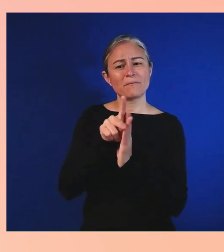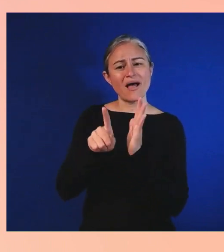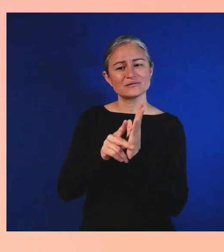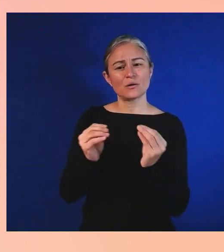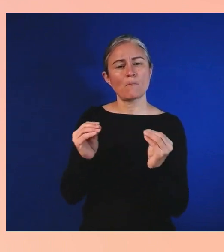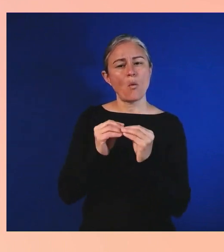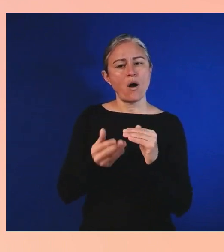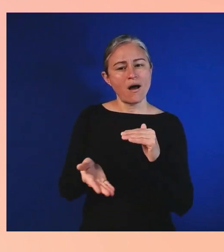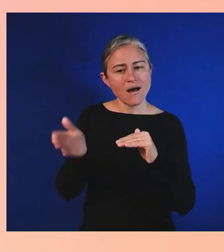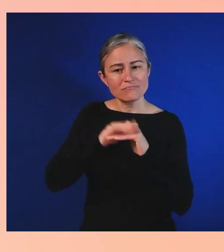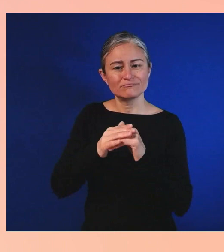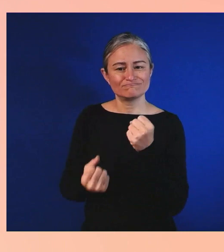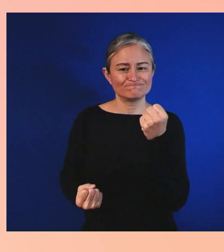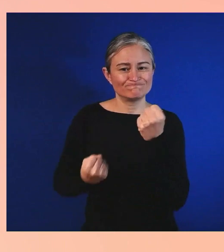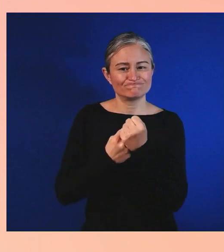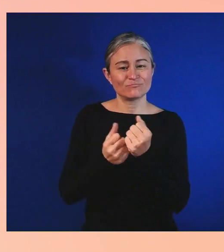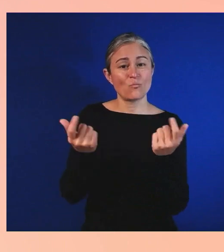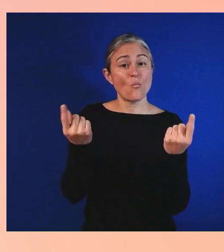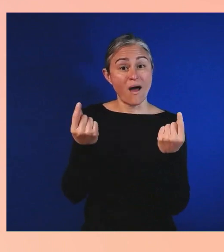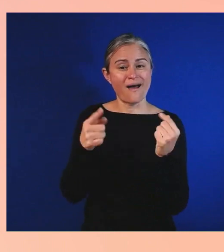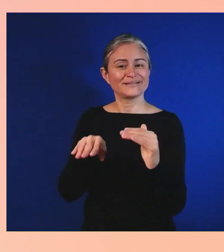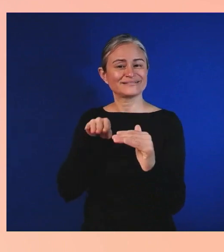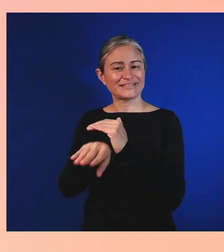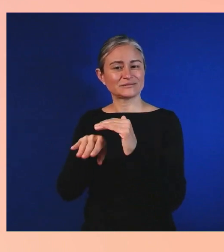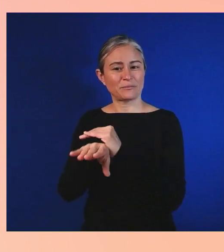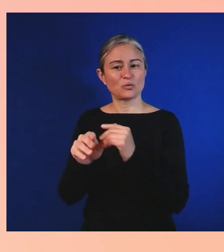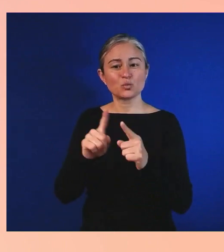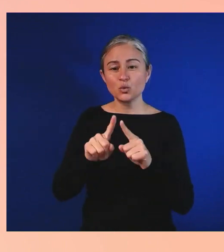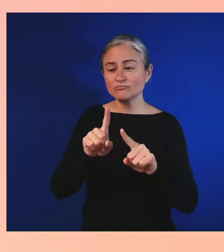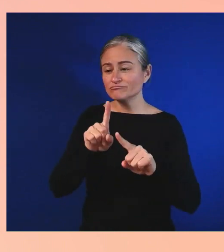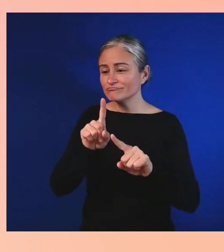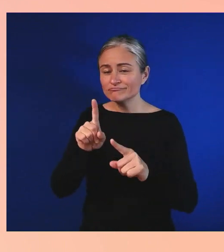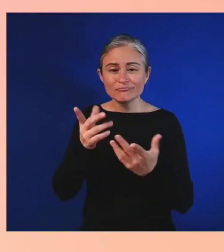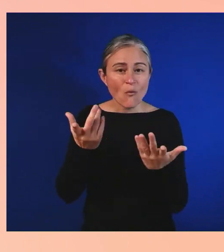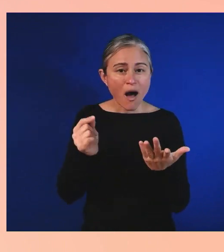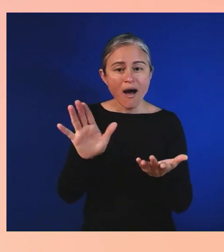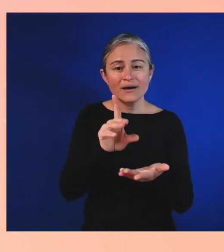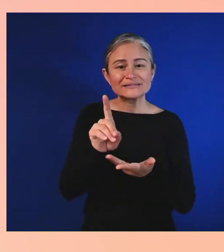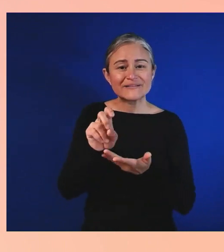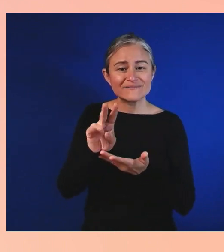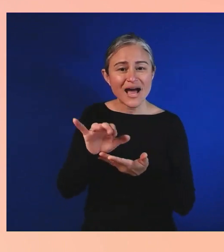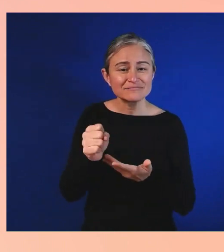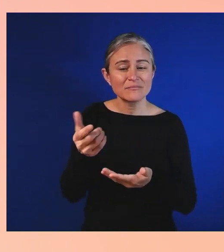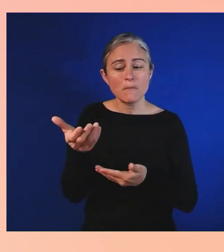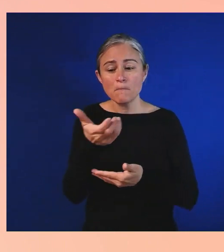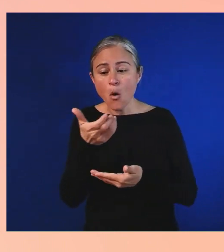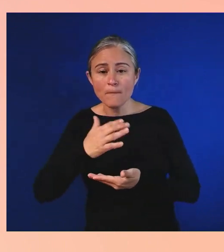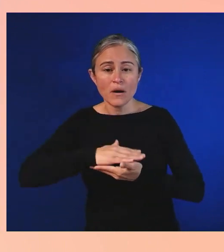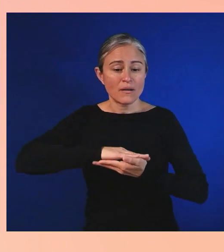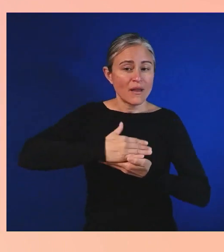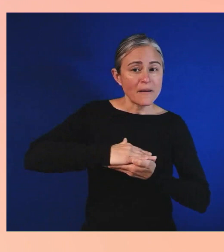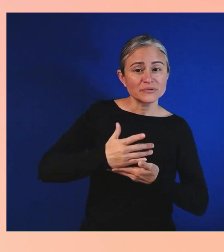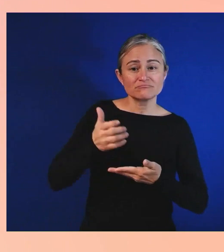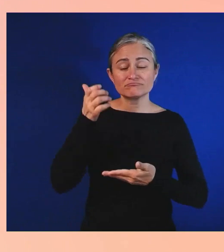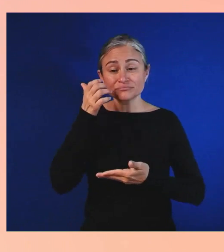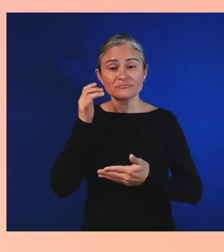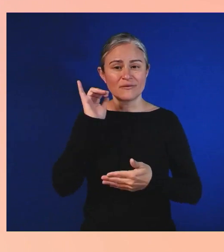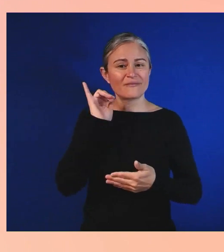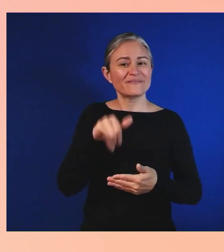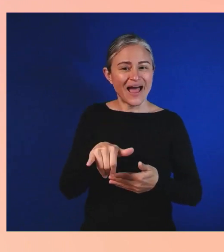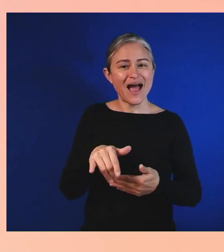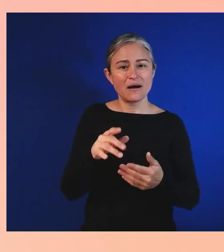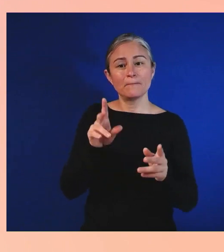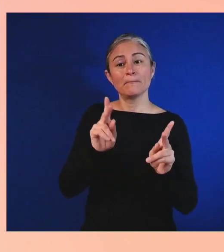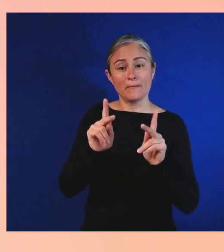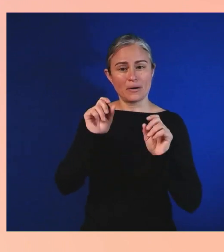benefit from internet connectivity and all of the barrier breaking that technology does in our day-to-day lives. I